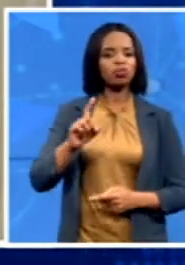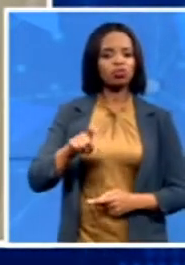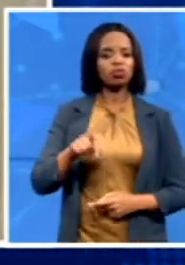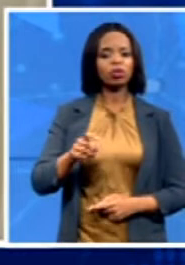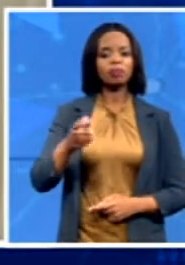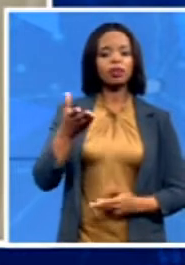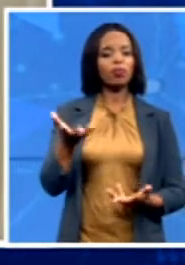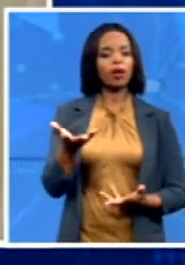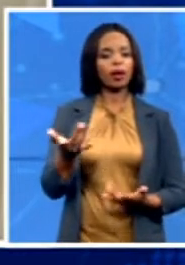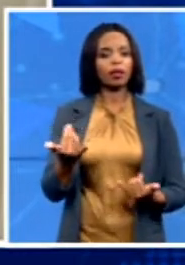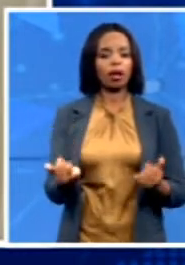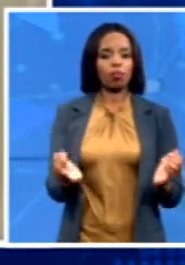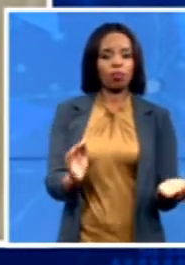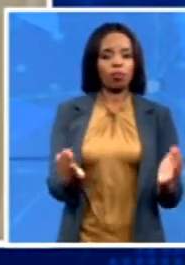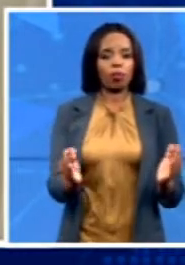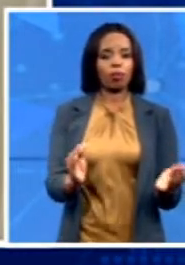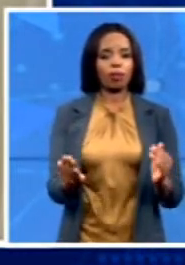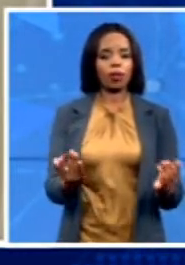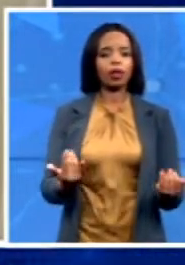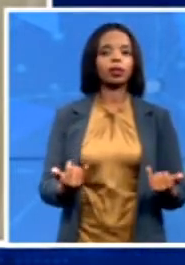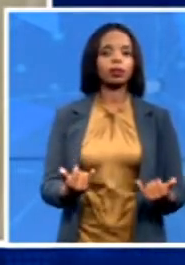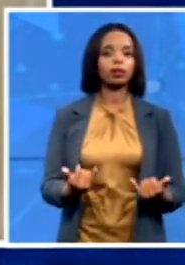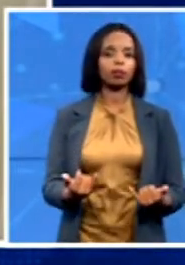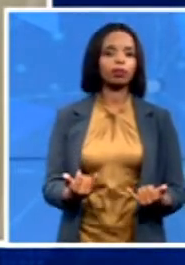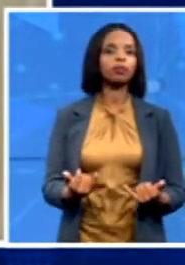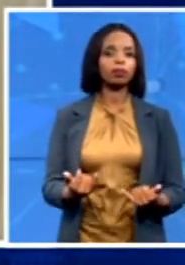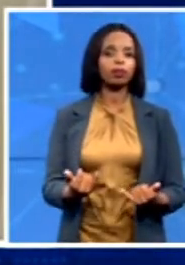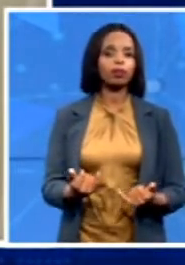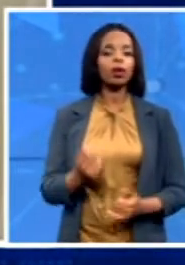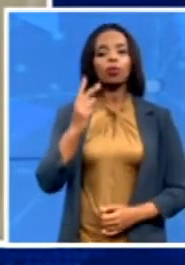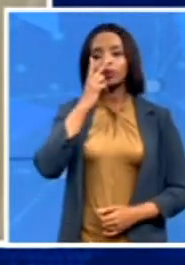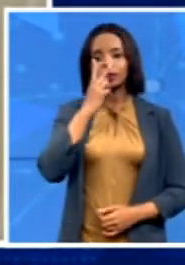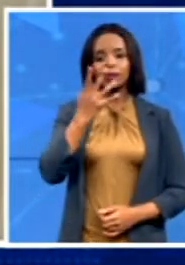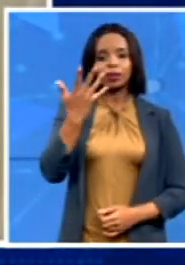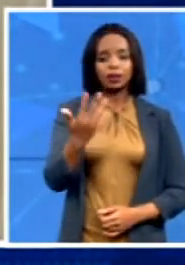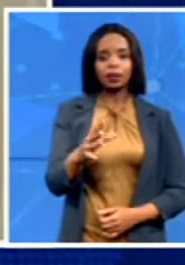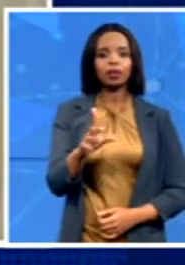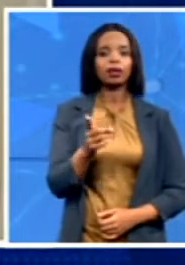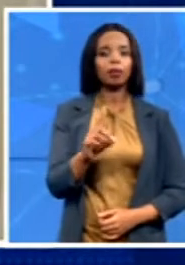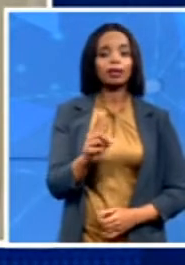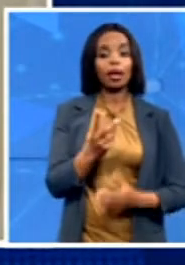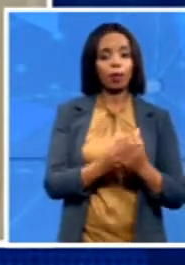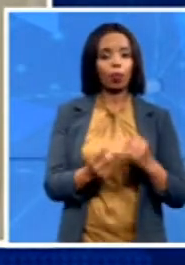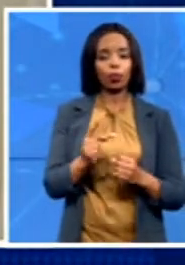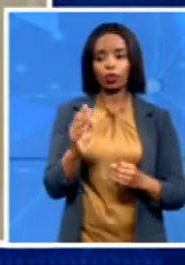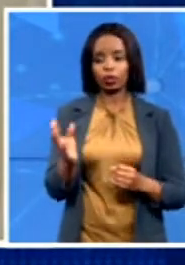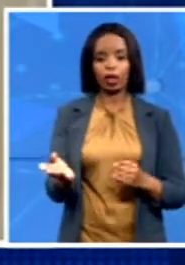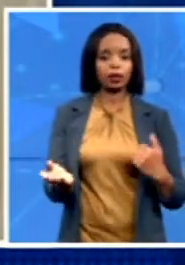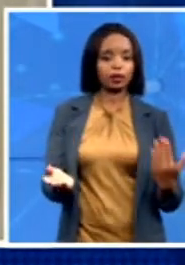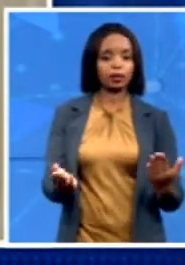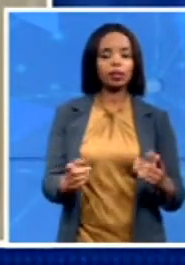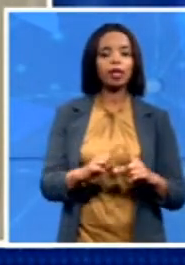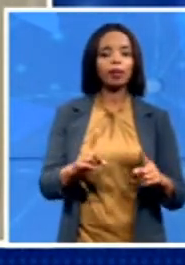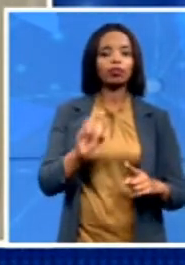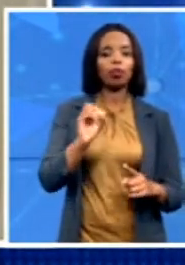the previous censuses. And we've seen that there are bold strides. However, there are areas that perhaps if you look at the number of data points that